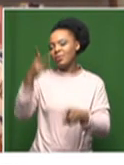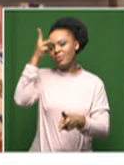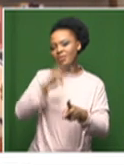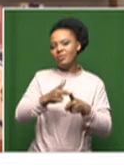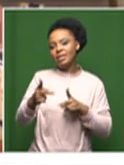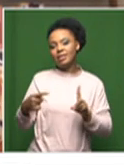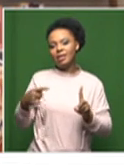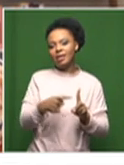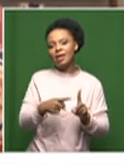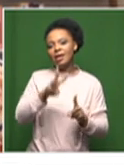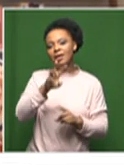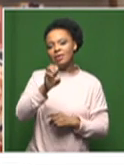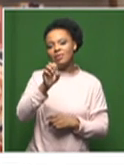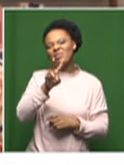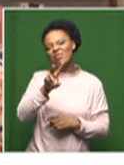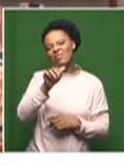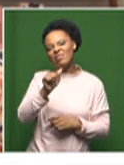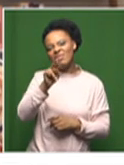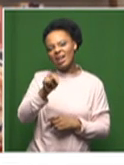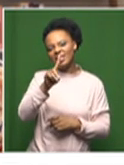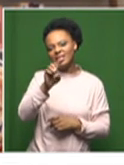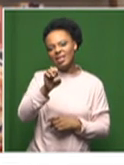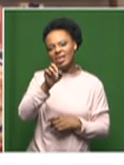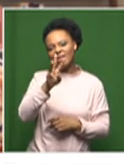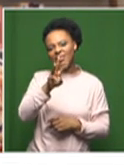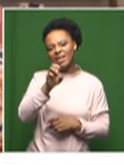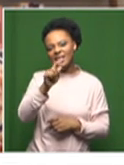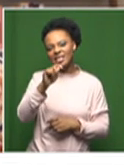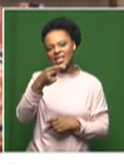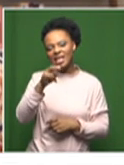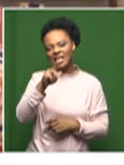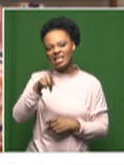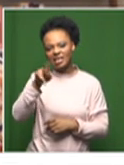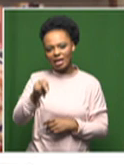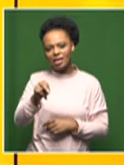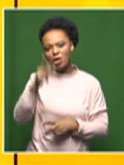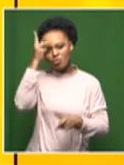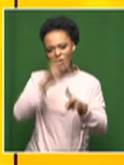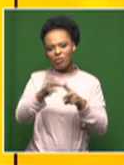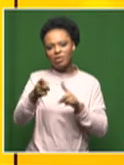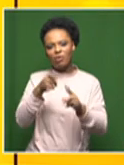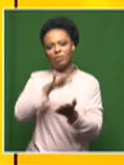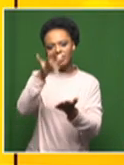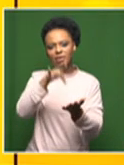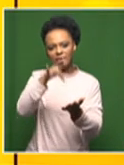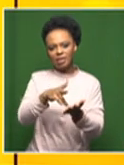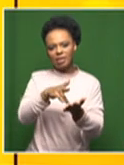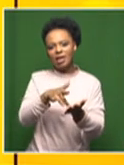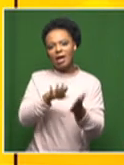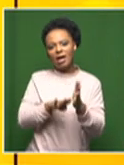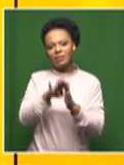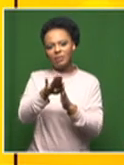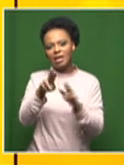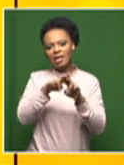Christi van der Westhuizen is Associate Professor at the Center for the Advancement of Non-Racialism and Democracy